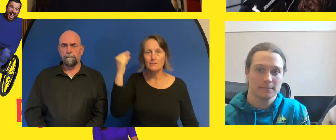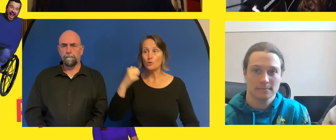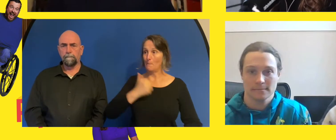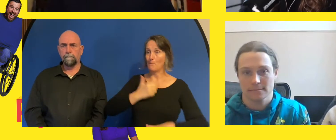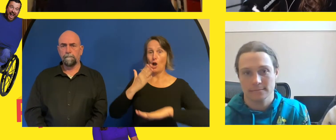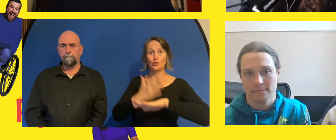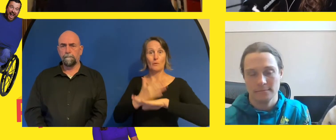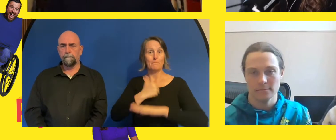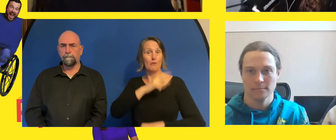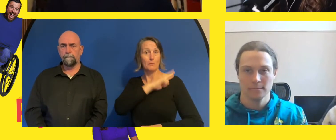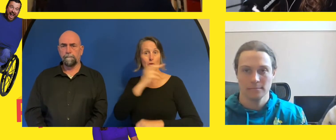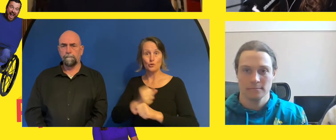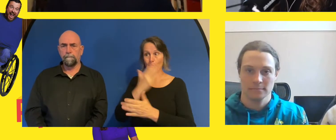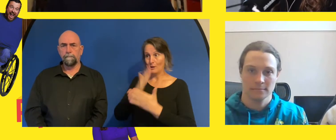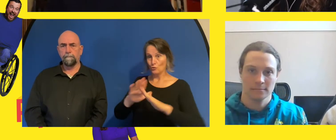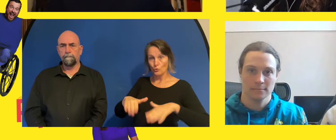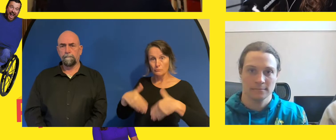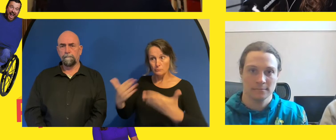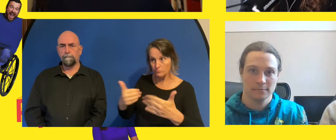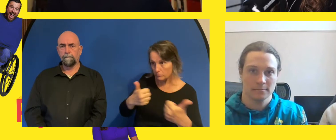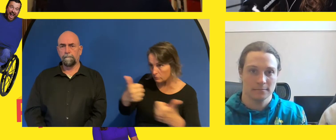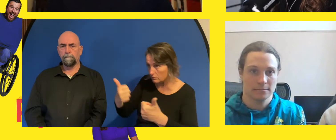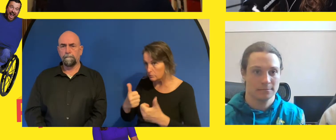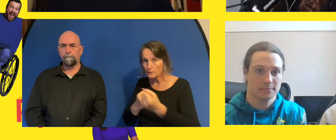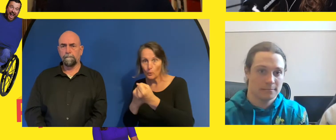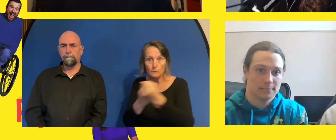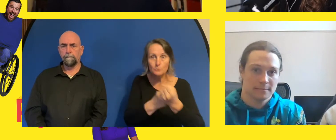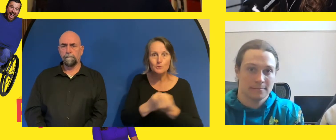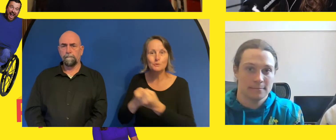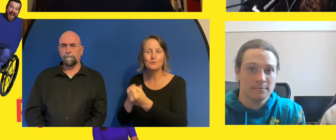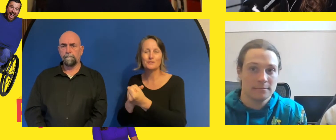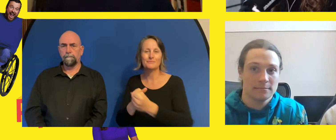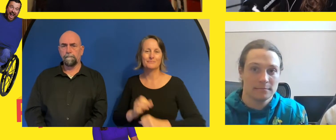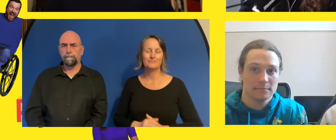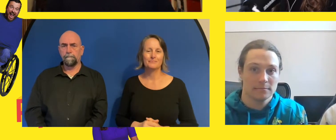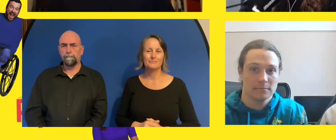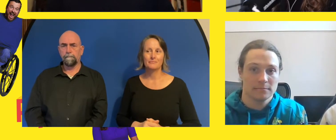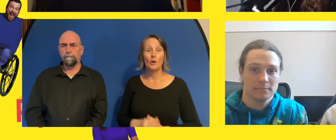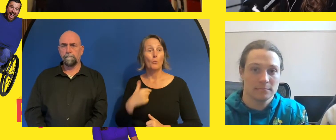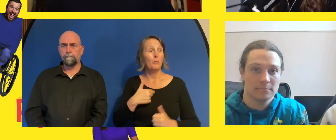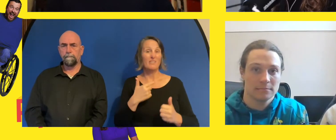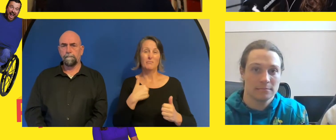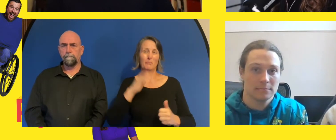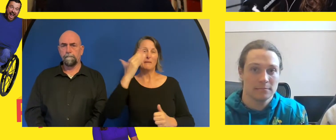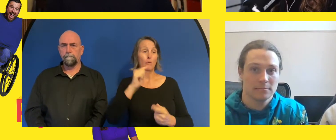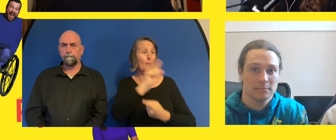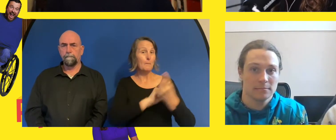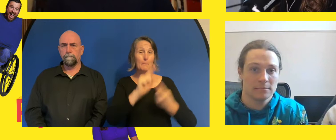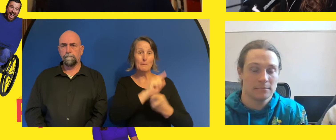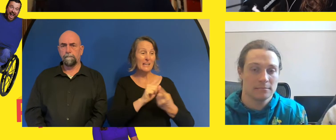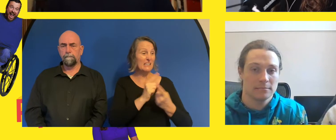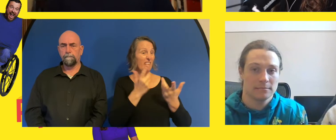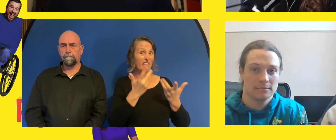guess it was my job to make sure that, you know, they didn't probably, this is actually the first time I've spoken about that meeting. I've not, because when you come out